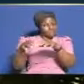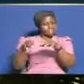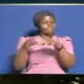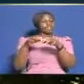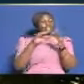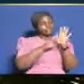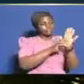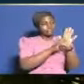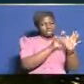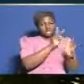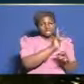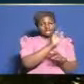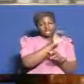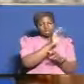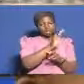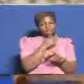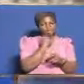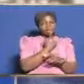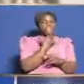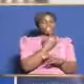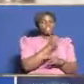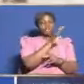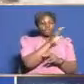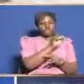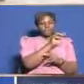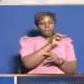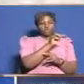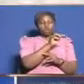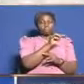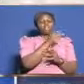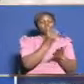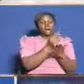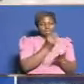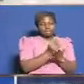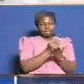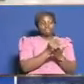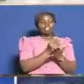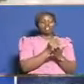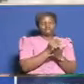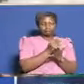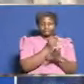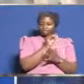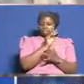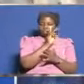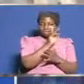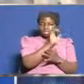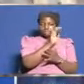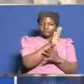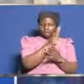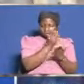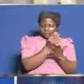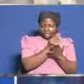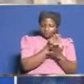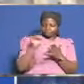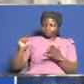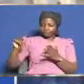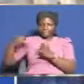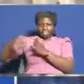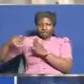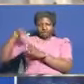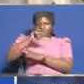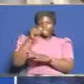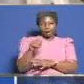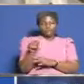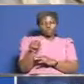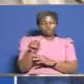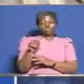whose 545 million shillings in loans was defaulted by the miller. Dovekey Group was among the eight